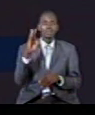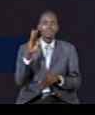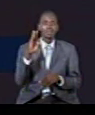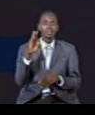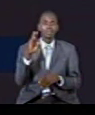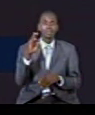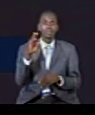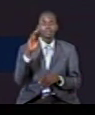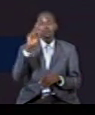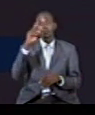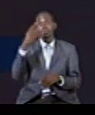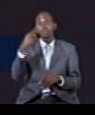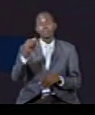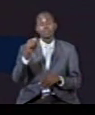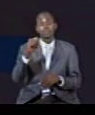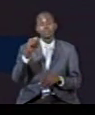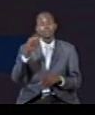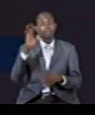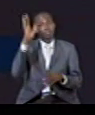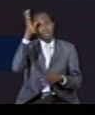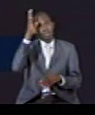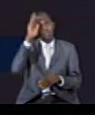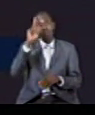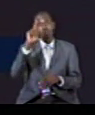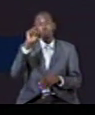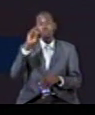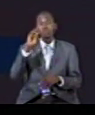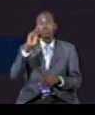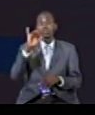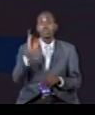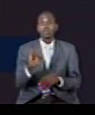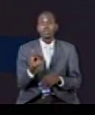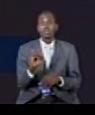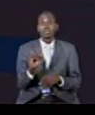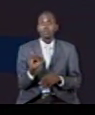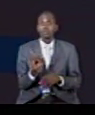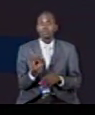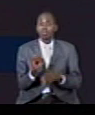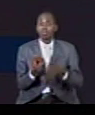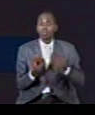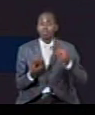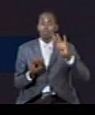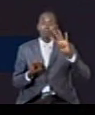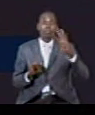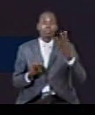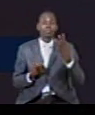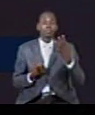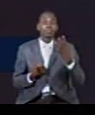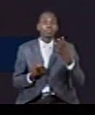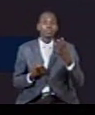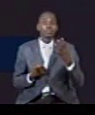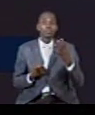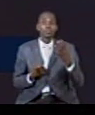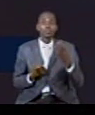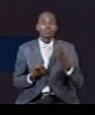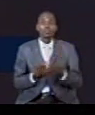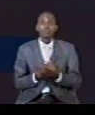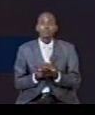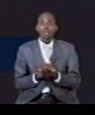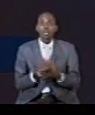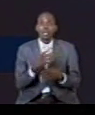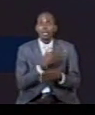On this fourth day of our celebration, I am very excited as I join our wonderful brethren from where I